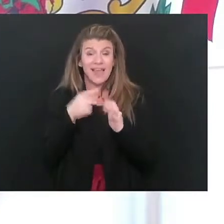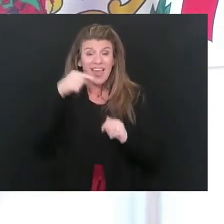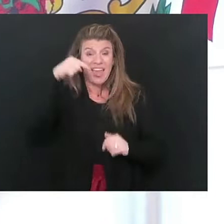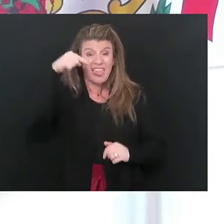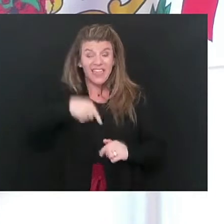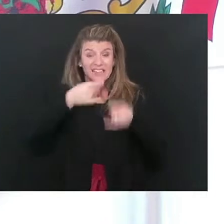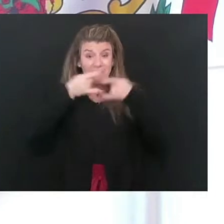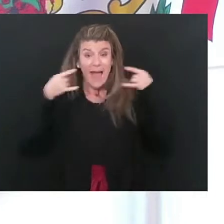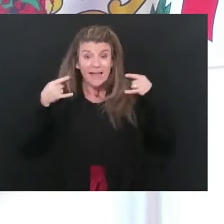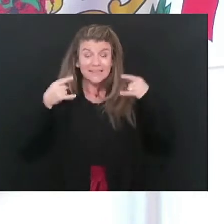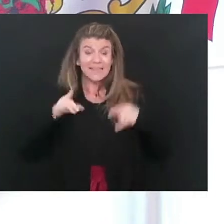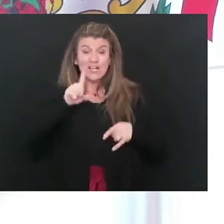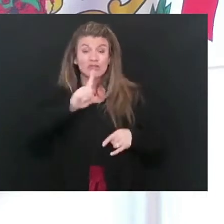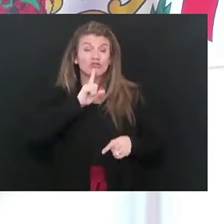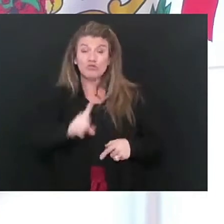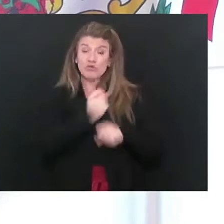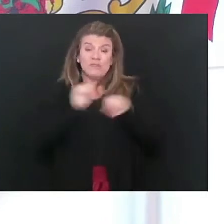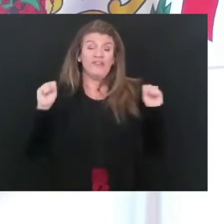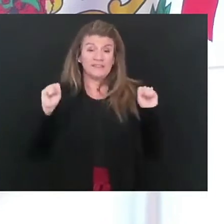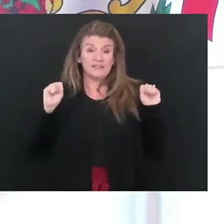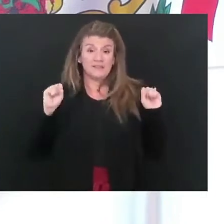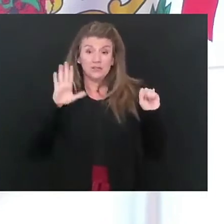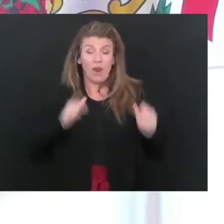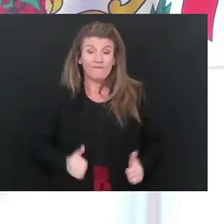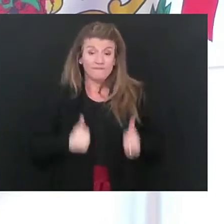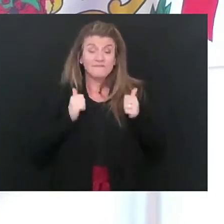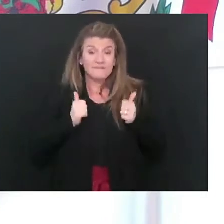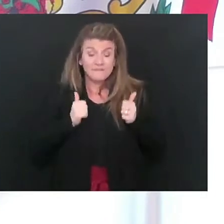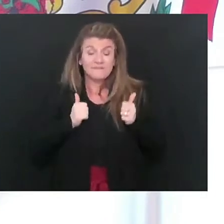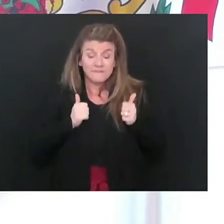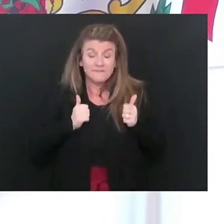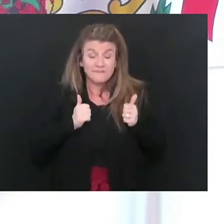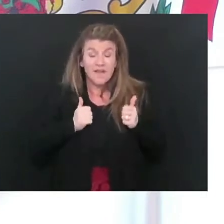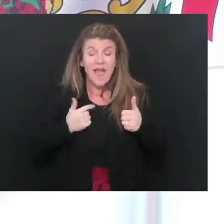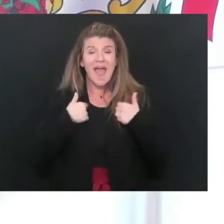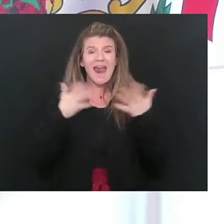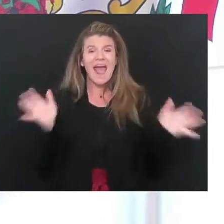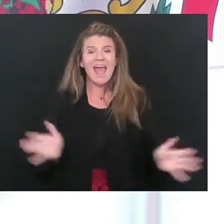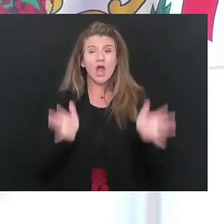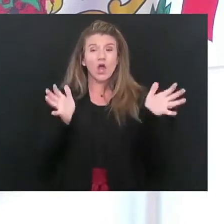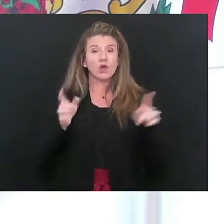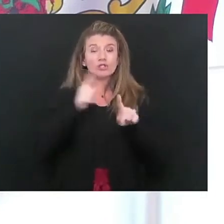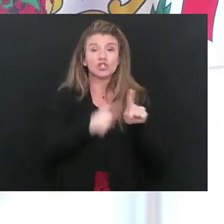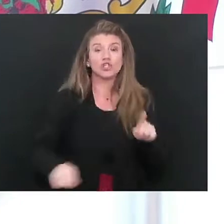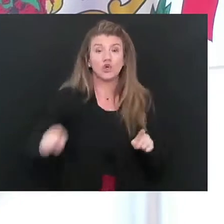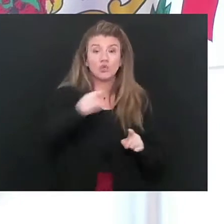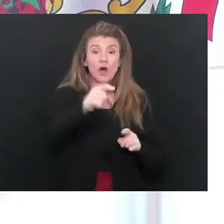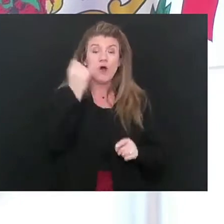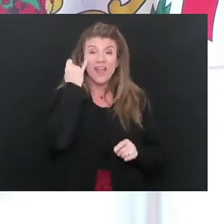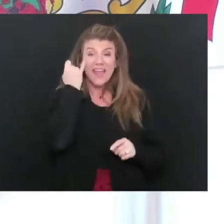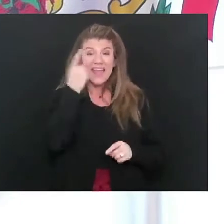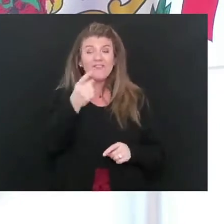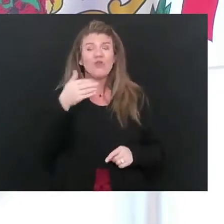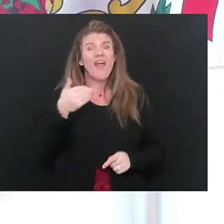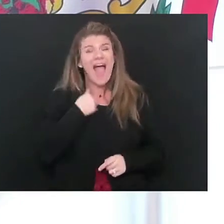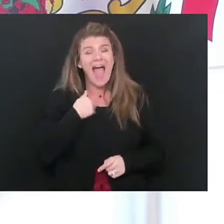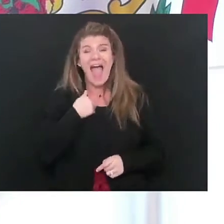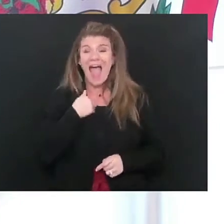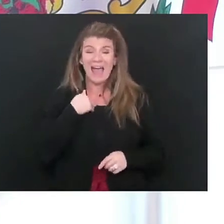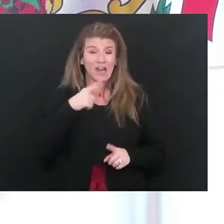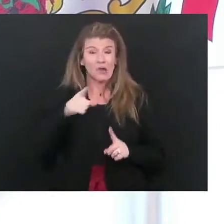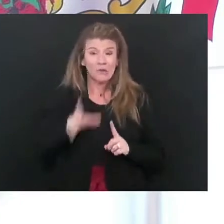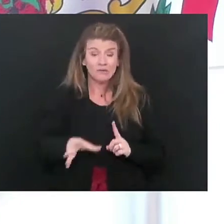first line defense, and it'll save your life. And I urge everyone, if you have had the incredible blessing